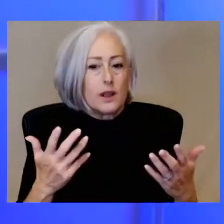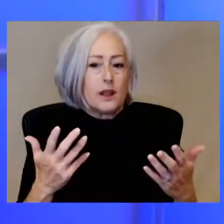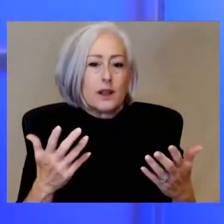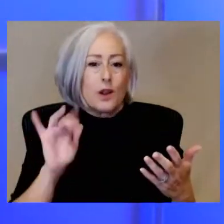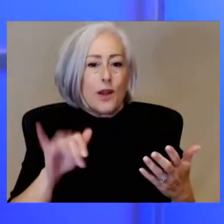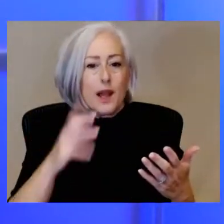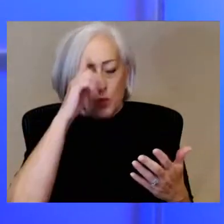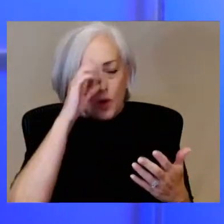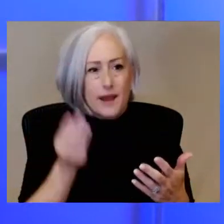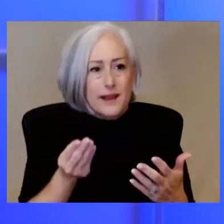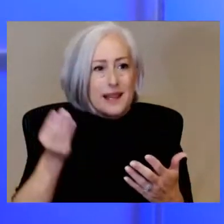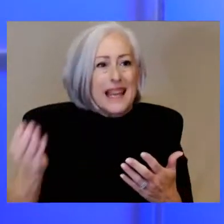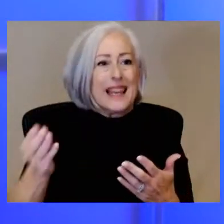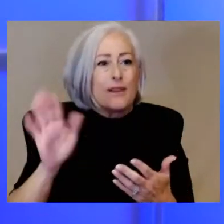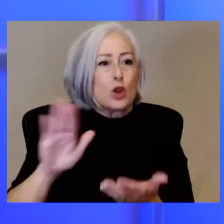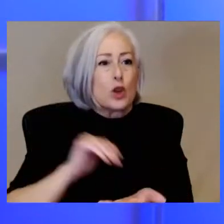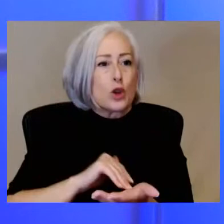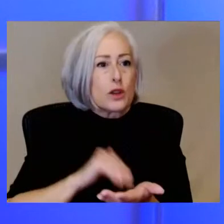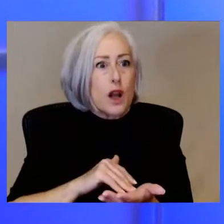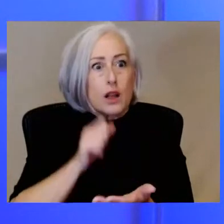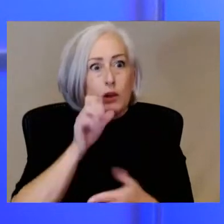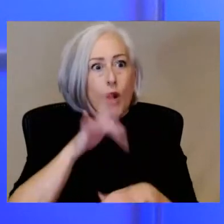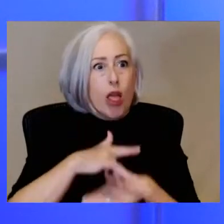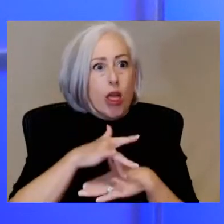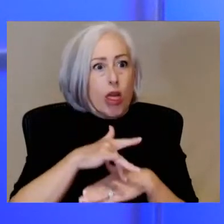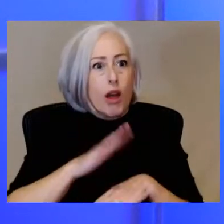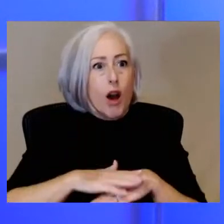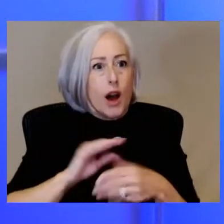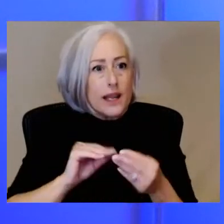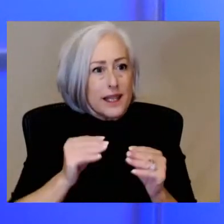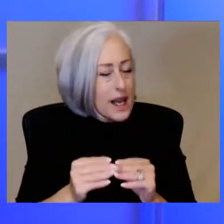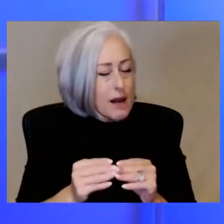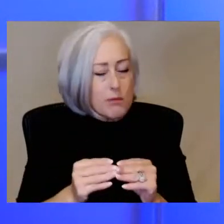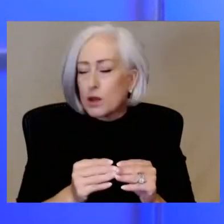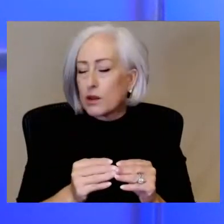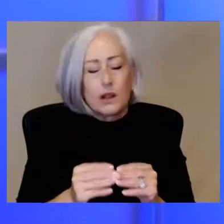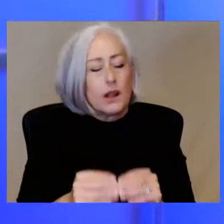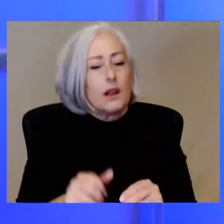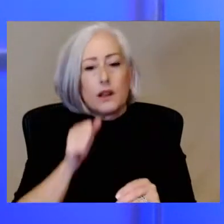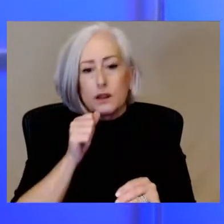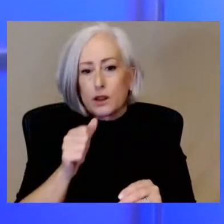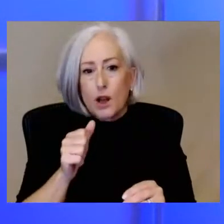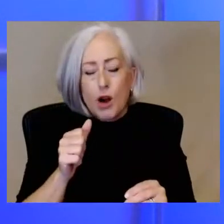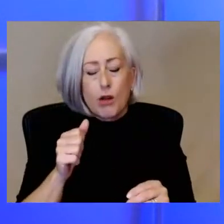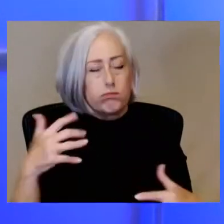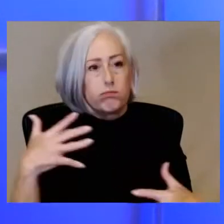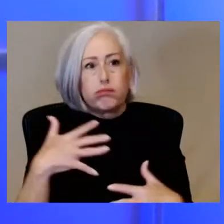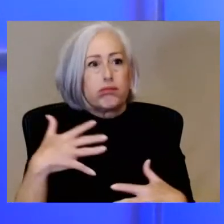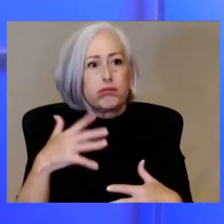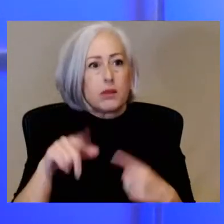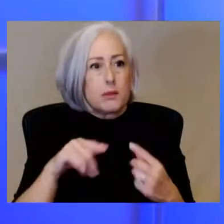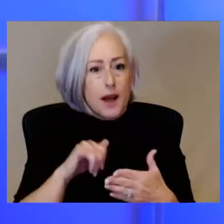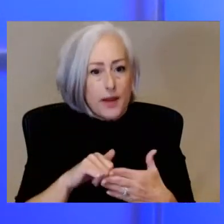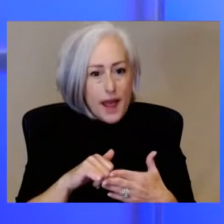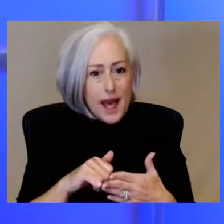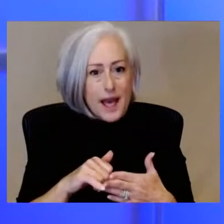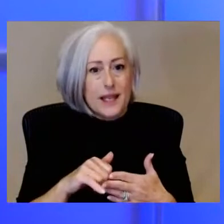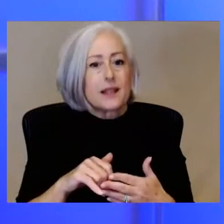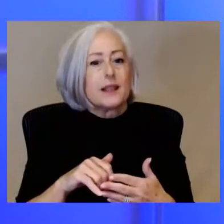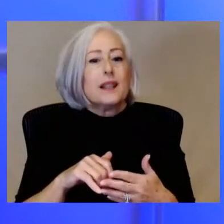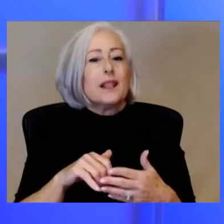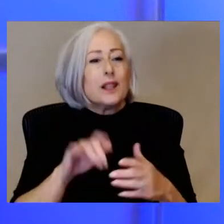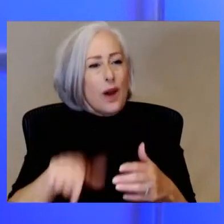doctor. Don't get hung up on a number if you do a test like that. Don't get too hung up on a number. It's important to sort of interpret it in context, and